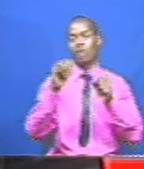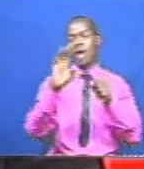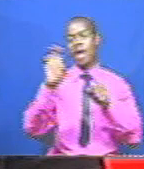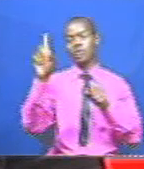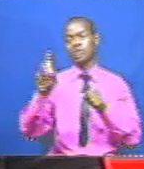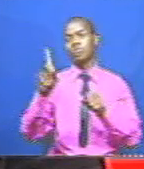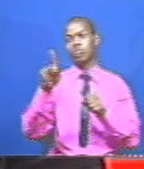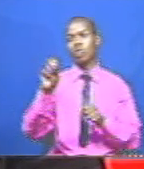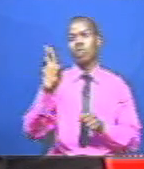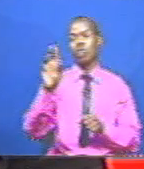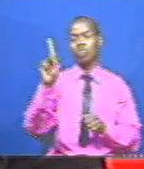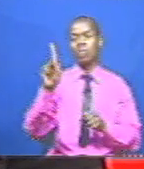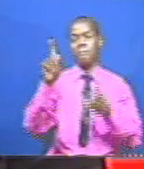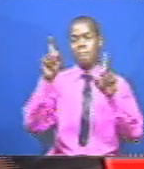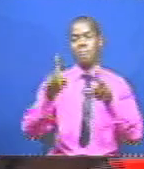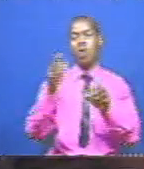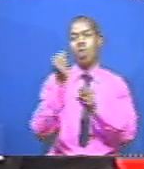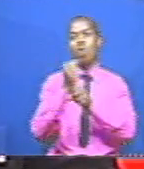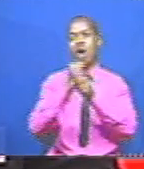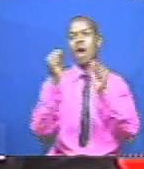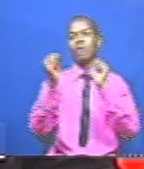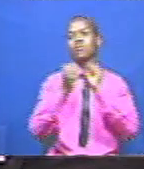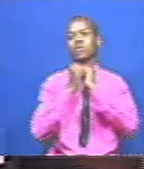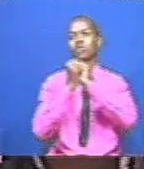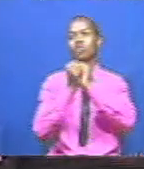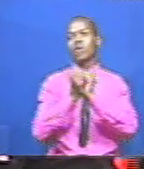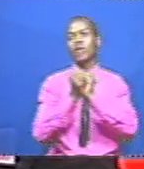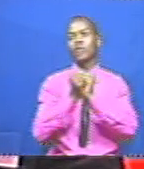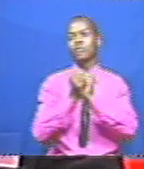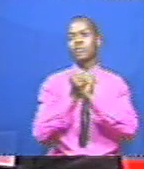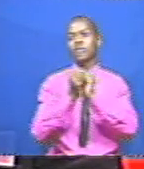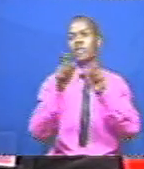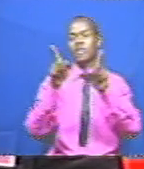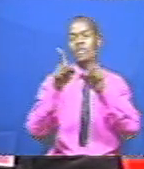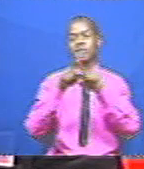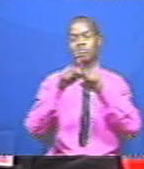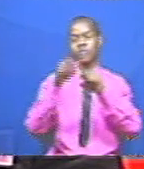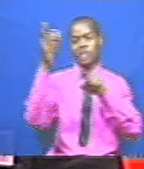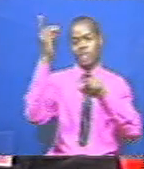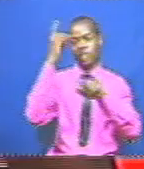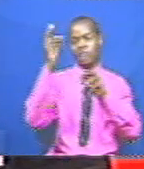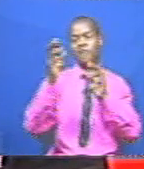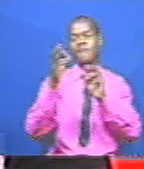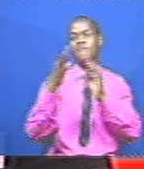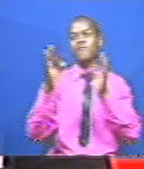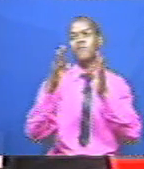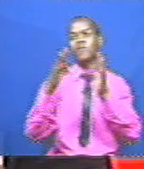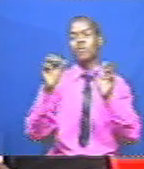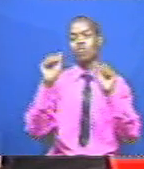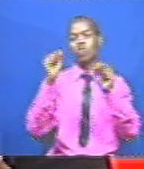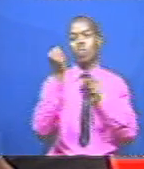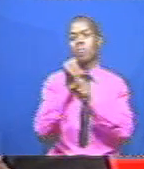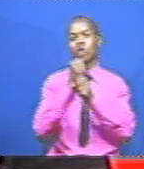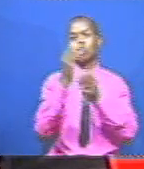with Lamu, Tana River, Kilifi, and even Kwale, and of course the disease-free zone in Taita Taveta to make sure you